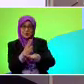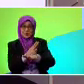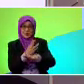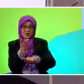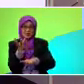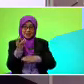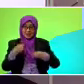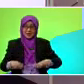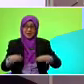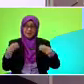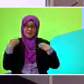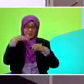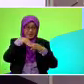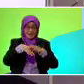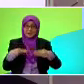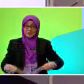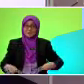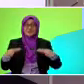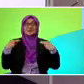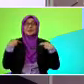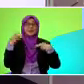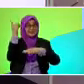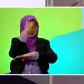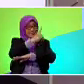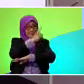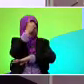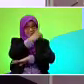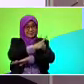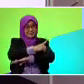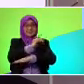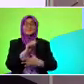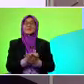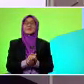our daily lives. Okay, so let's look one by one.